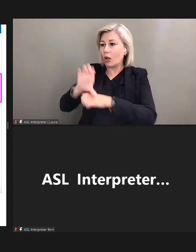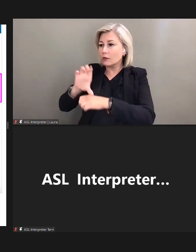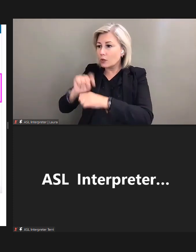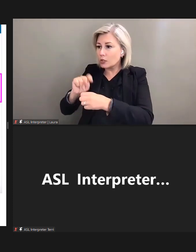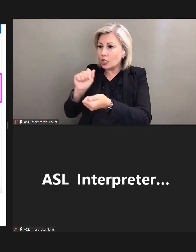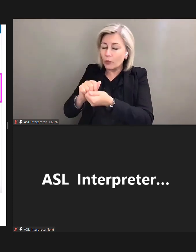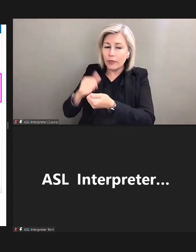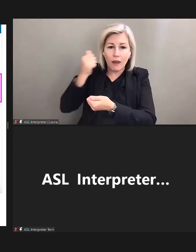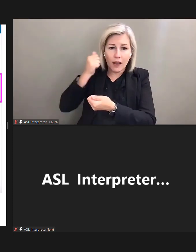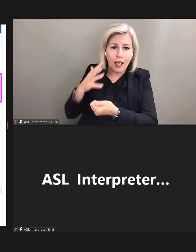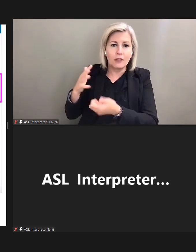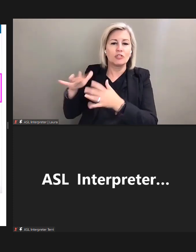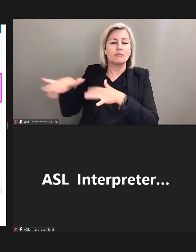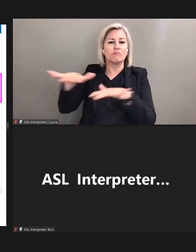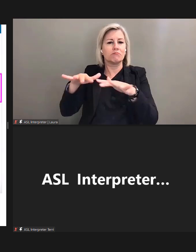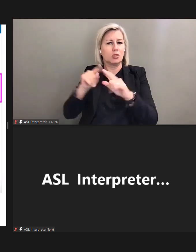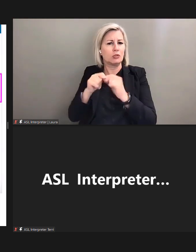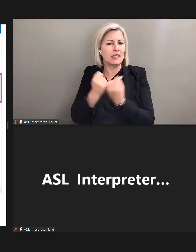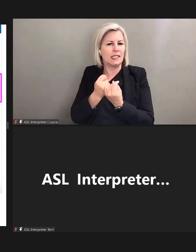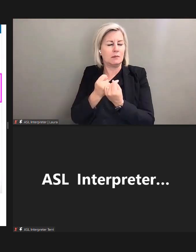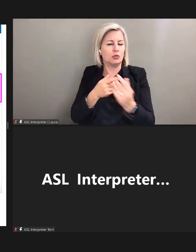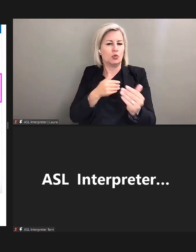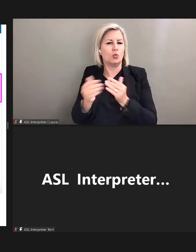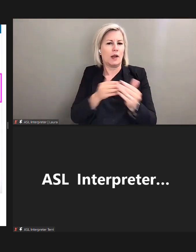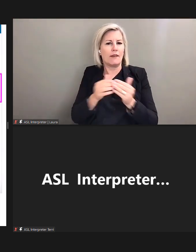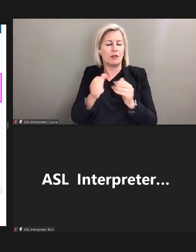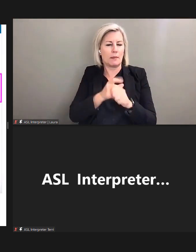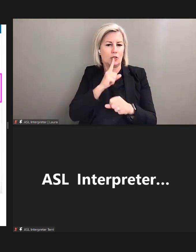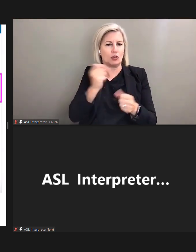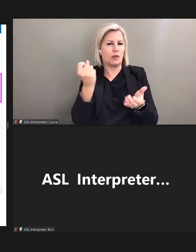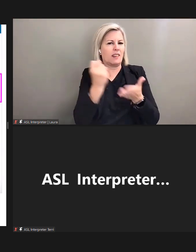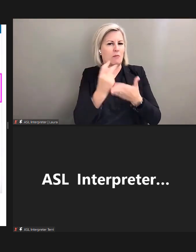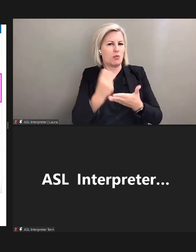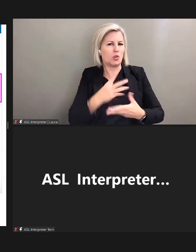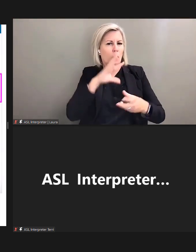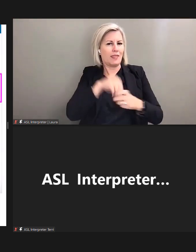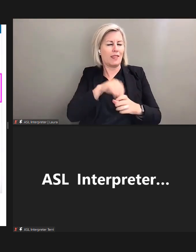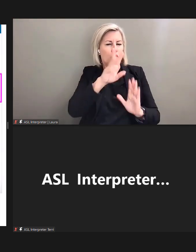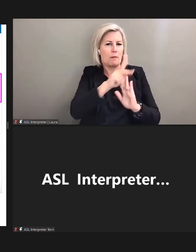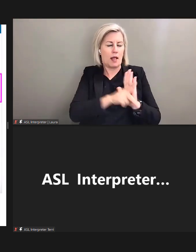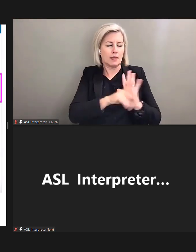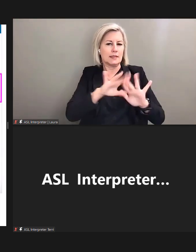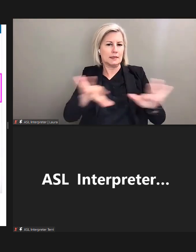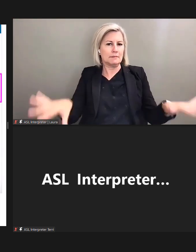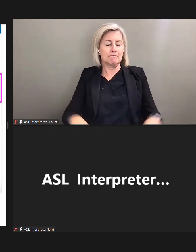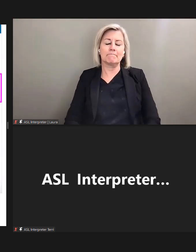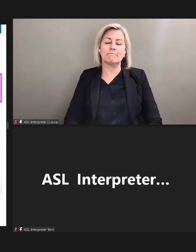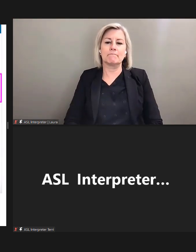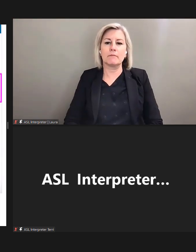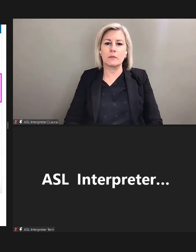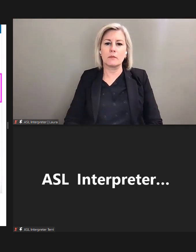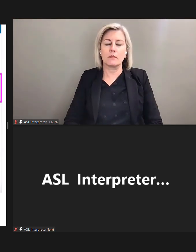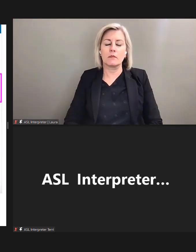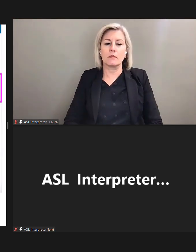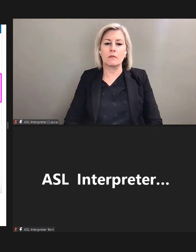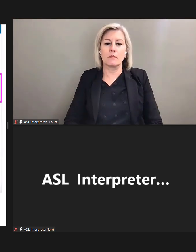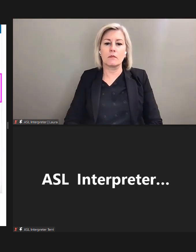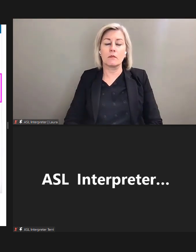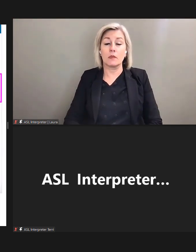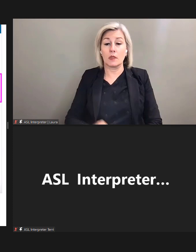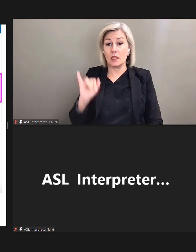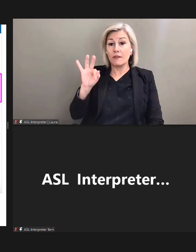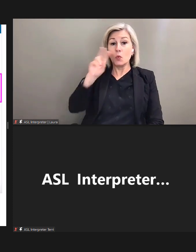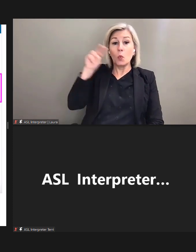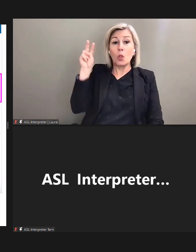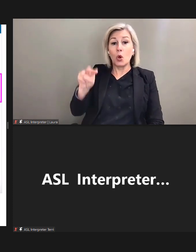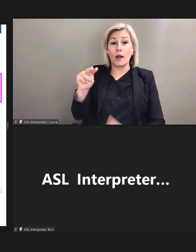your team, whatever it takes to get those approvals in your policies and things like that. If you direct